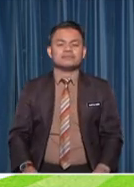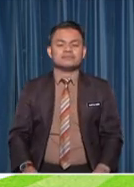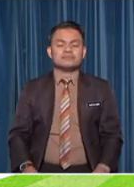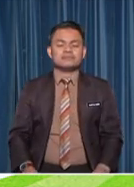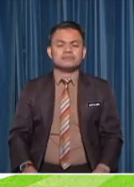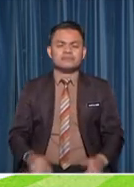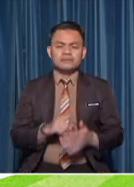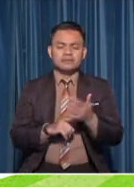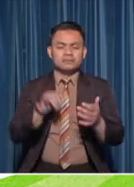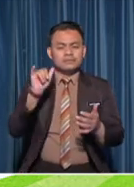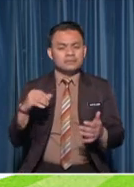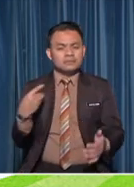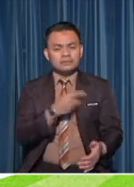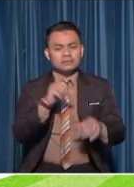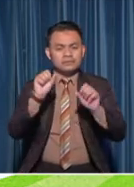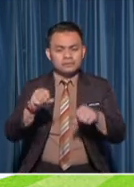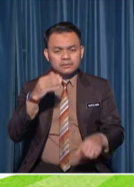What can we smell?